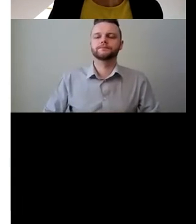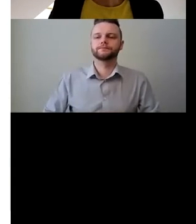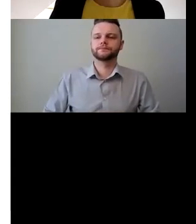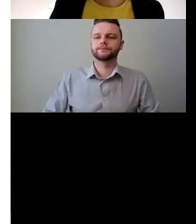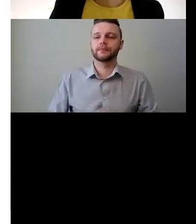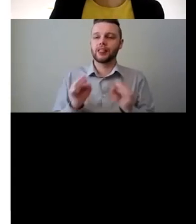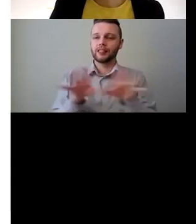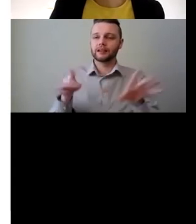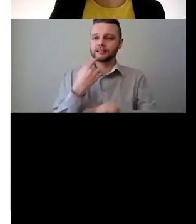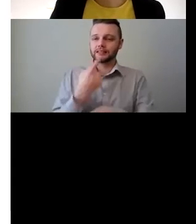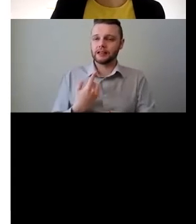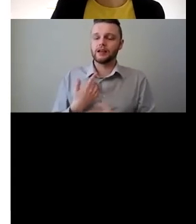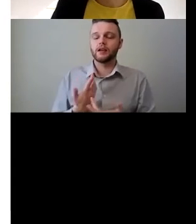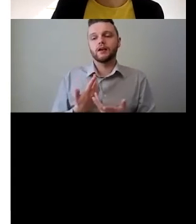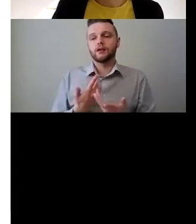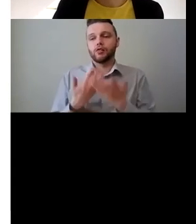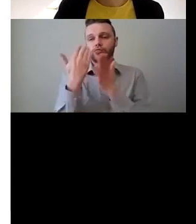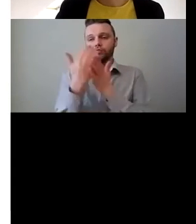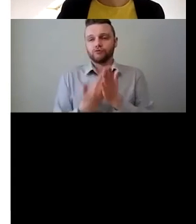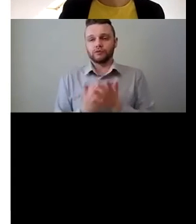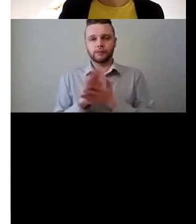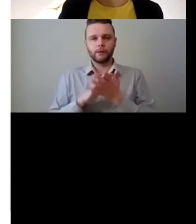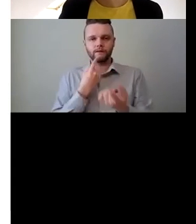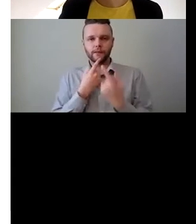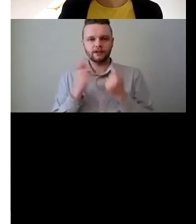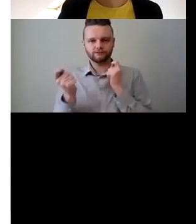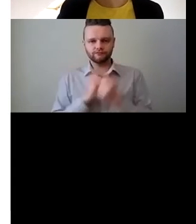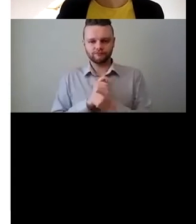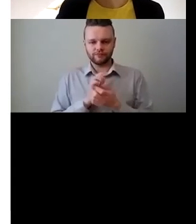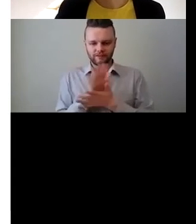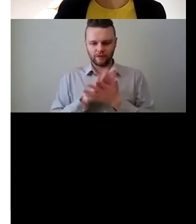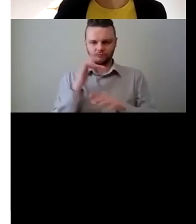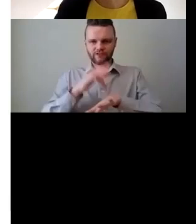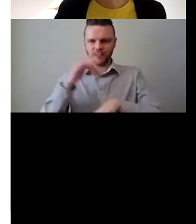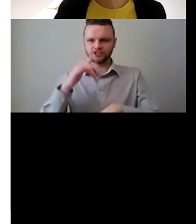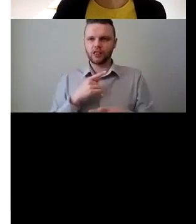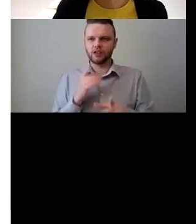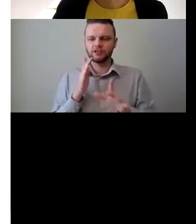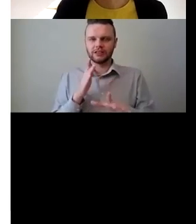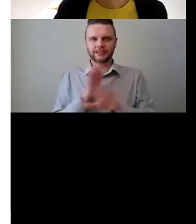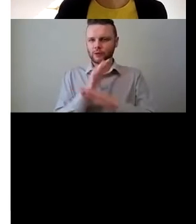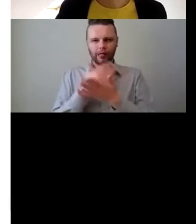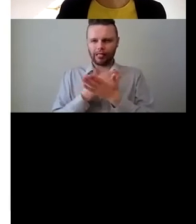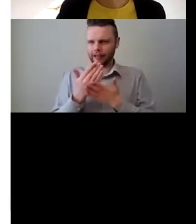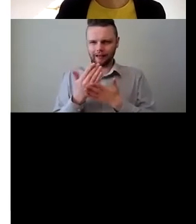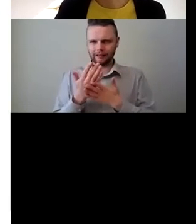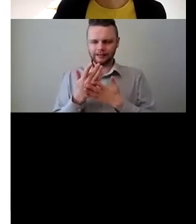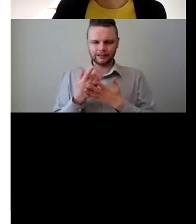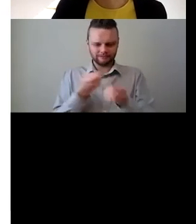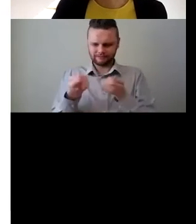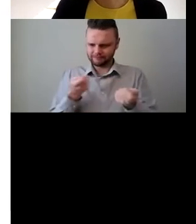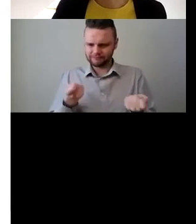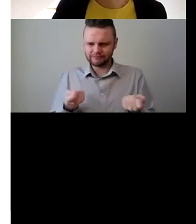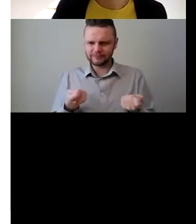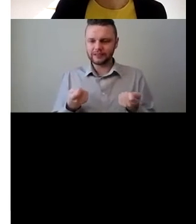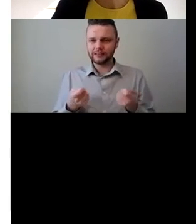As I mentioned as well, the rules of exchange of information among professionals seem to be very unclear, and sources are not